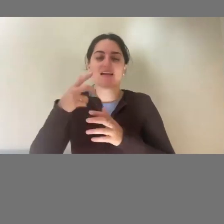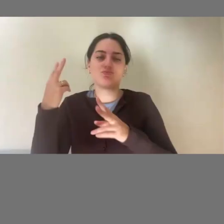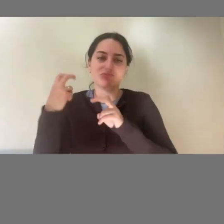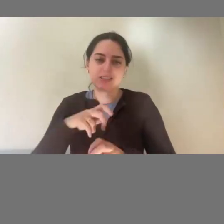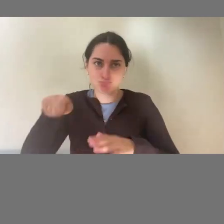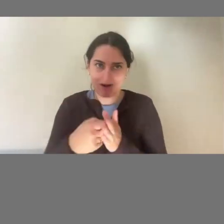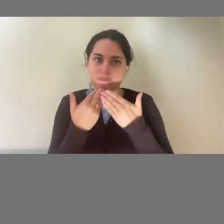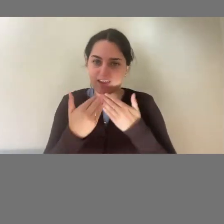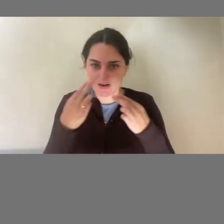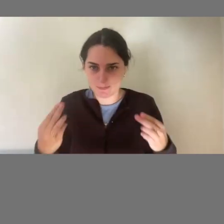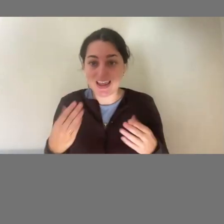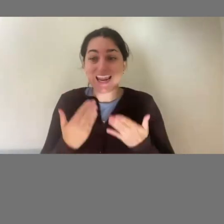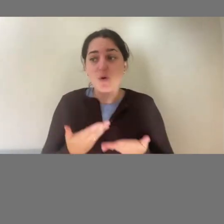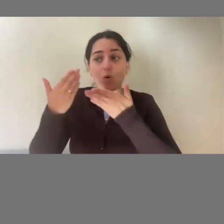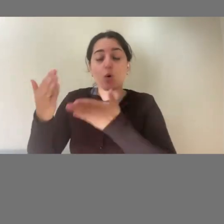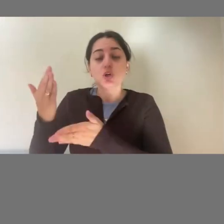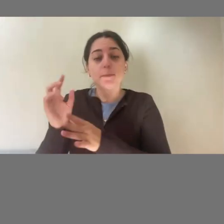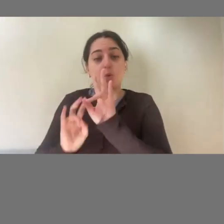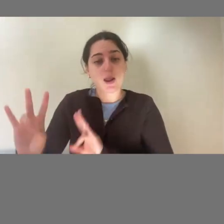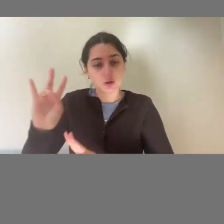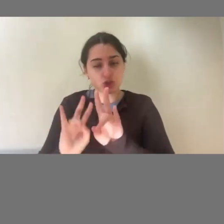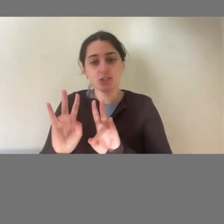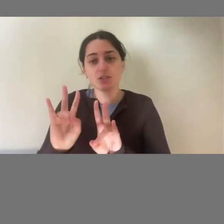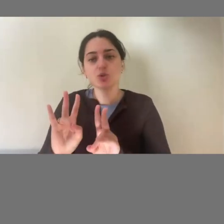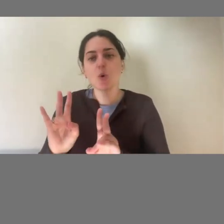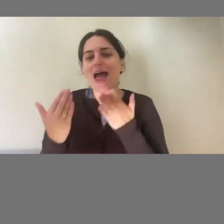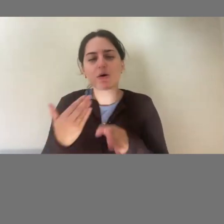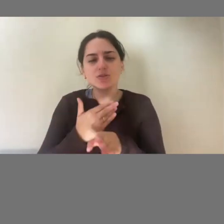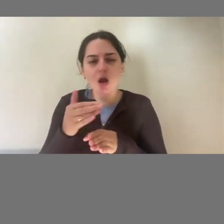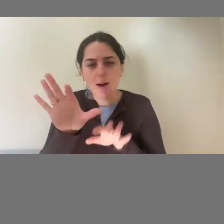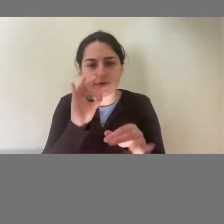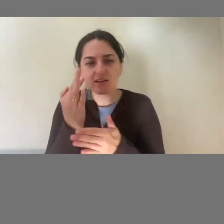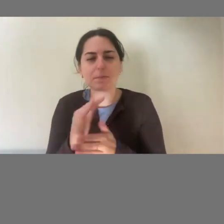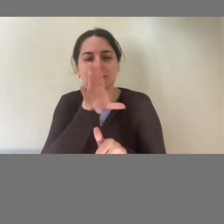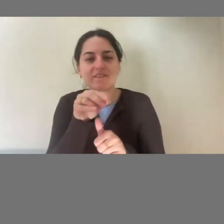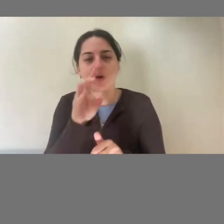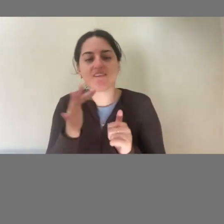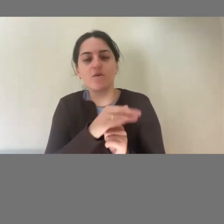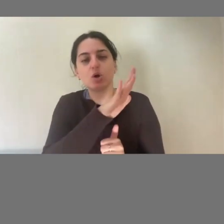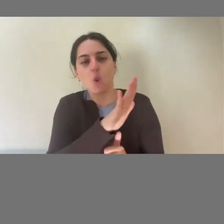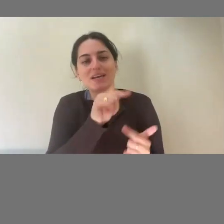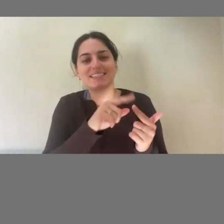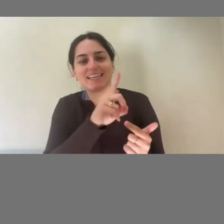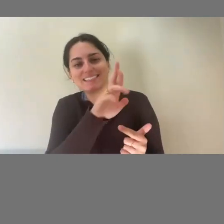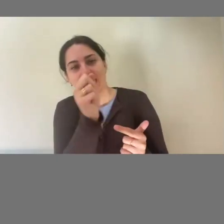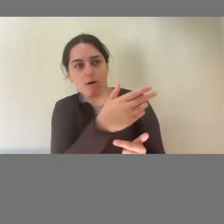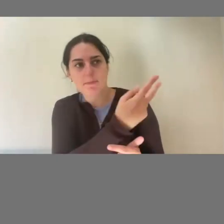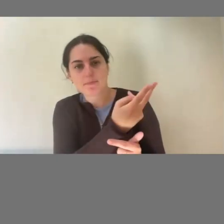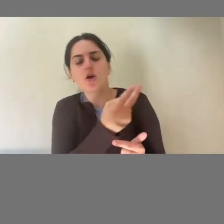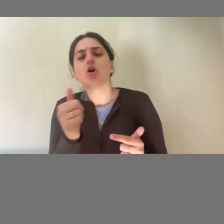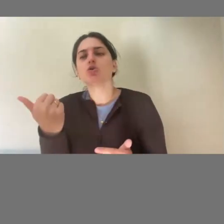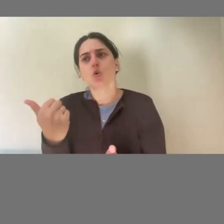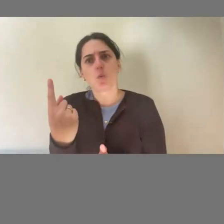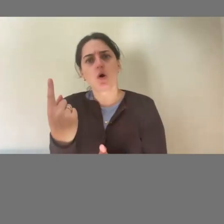So now I will go to some questions. So just to start us off, we have a couple of specific questions for Louise and Darren. So one of those